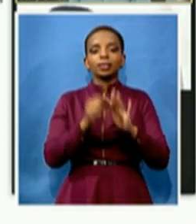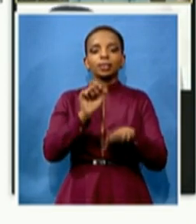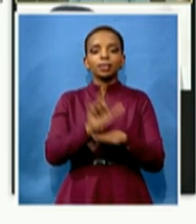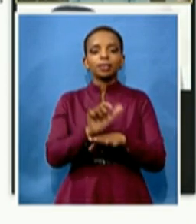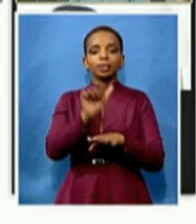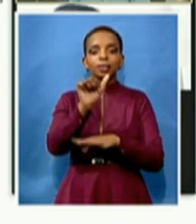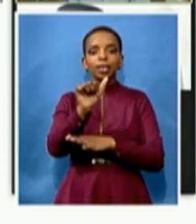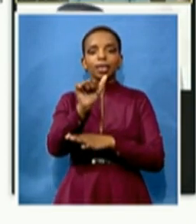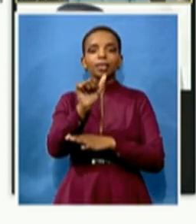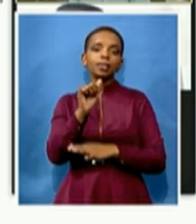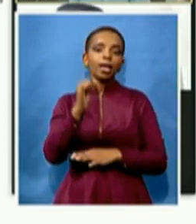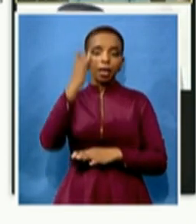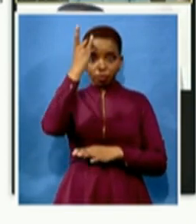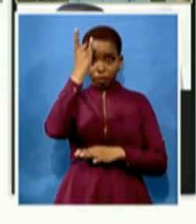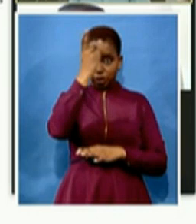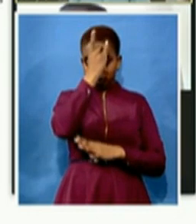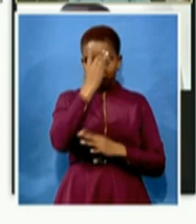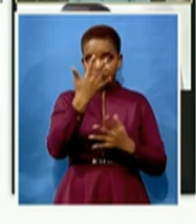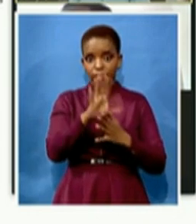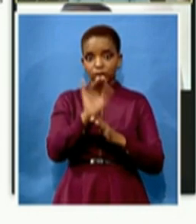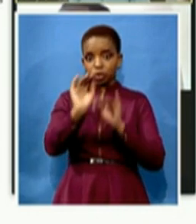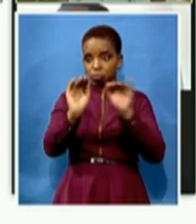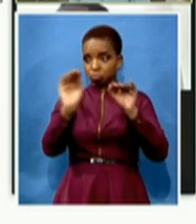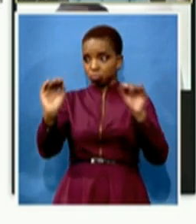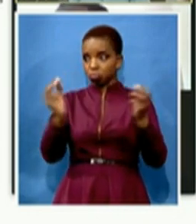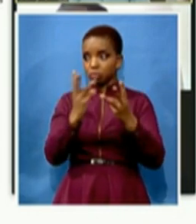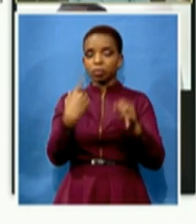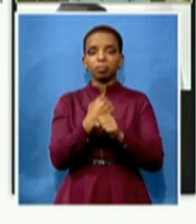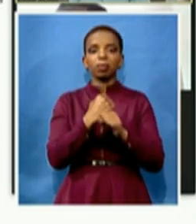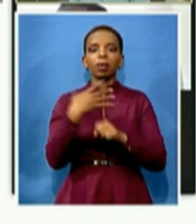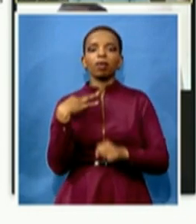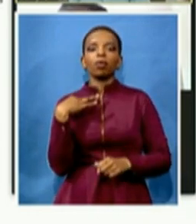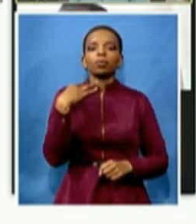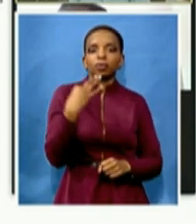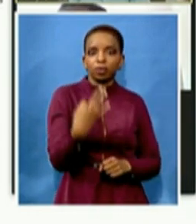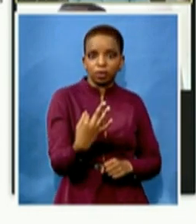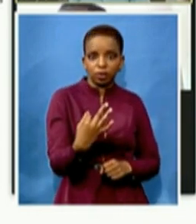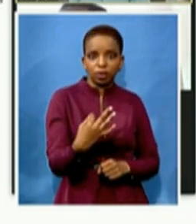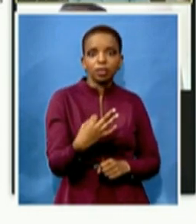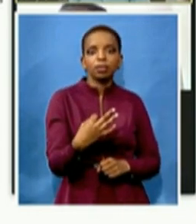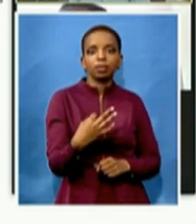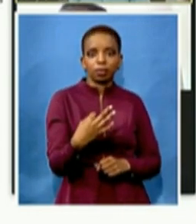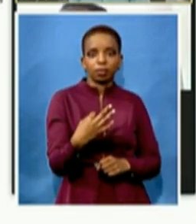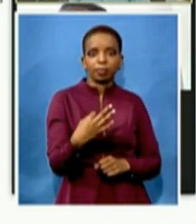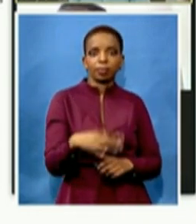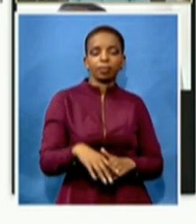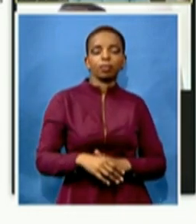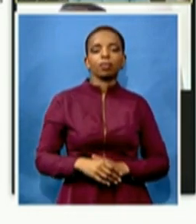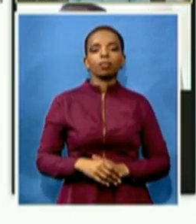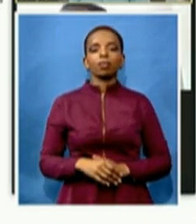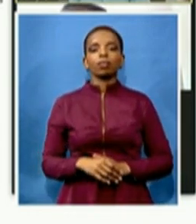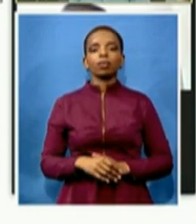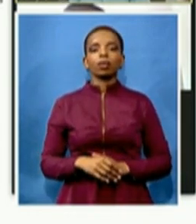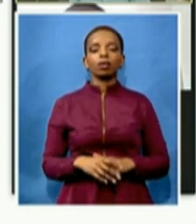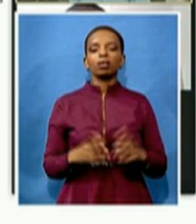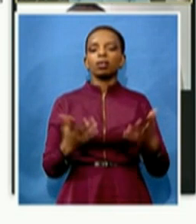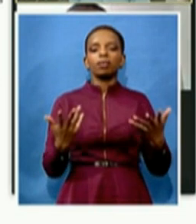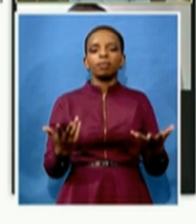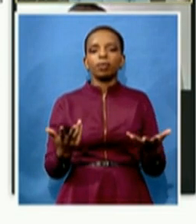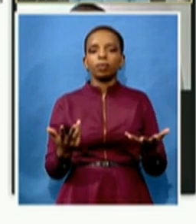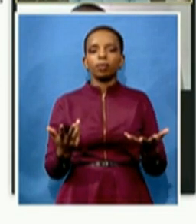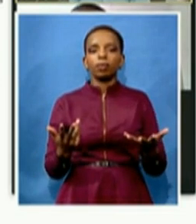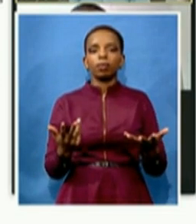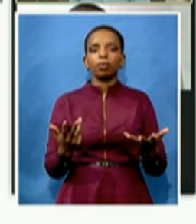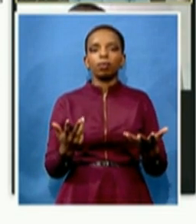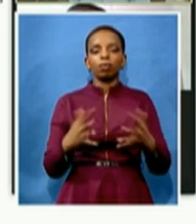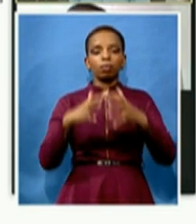volunteers, worked frantically to produce some modeling code, literature reviews,